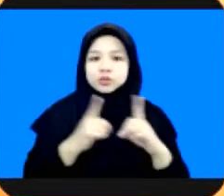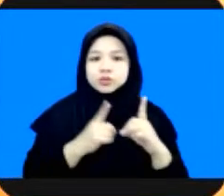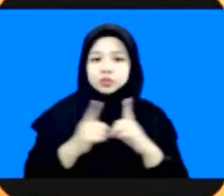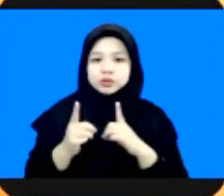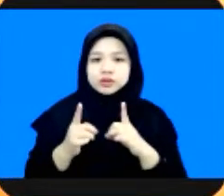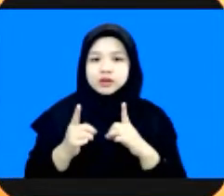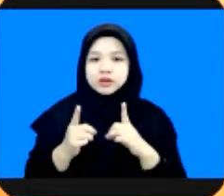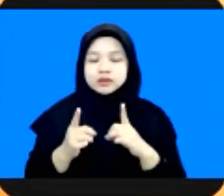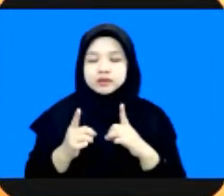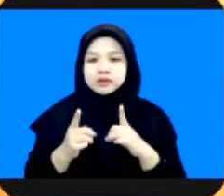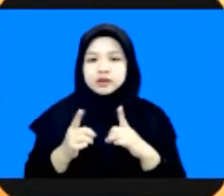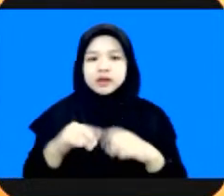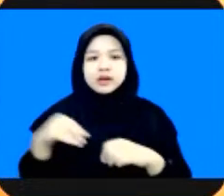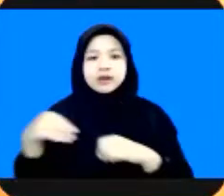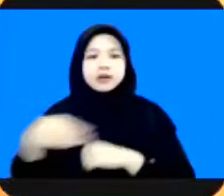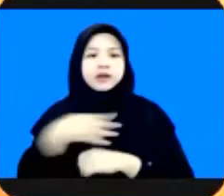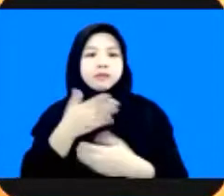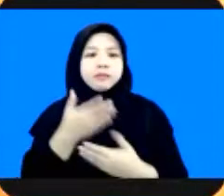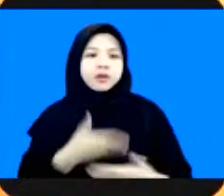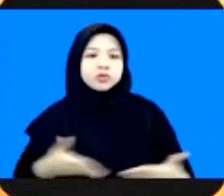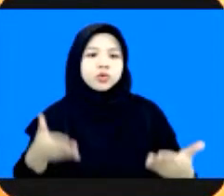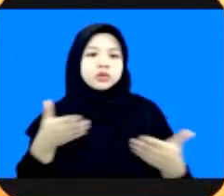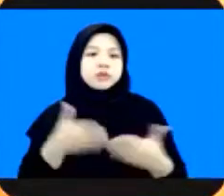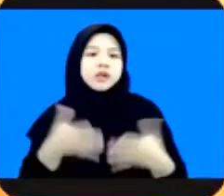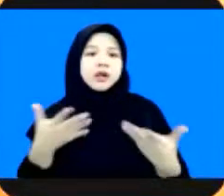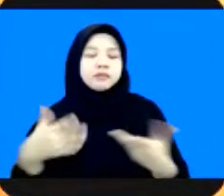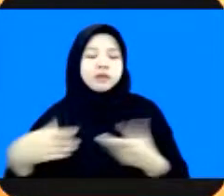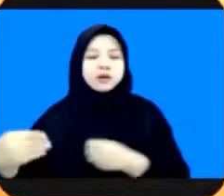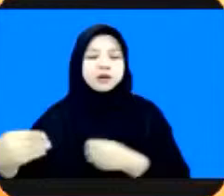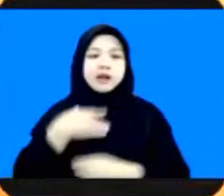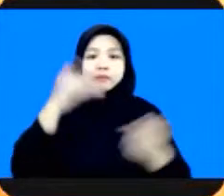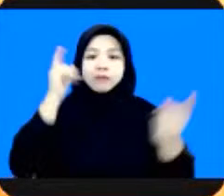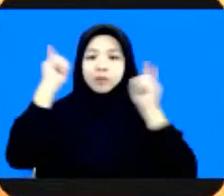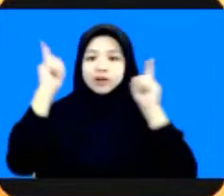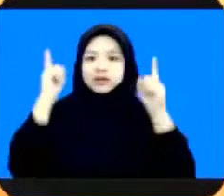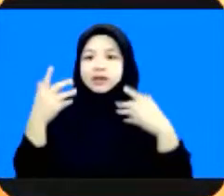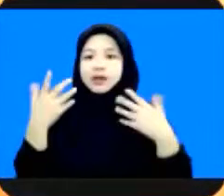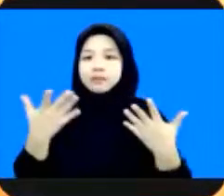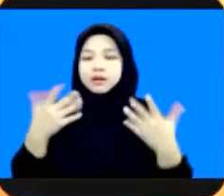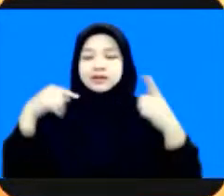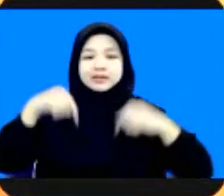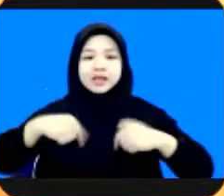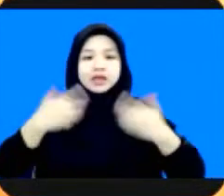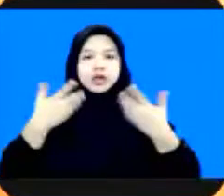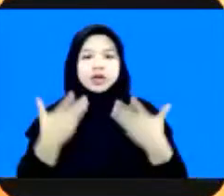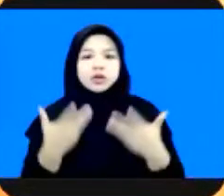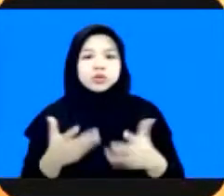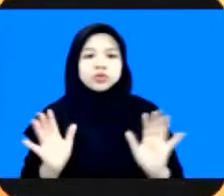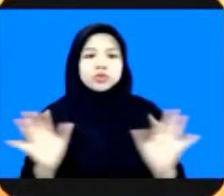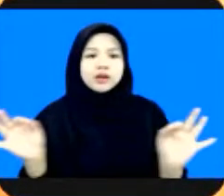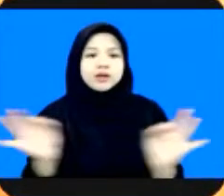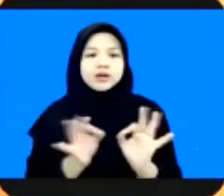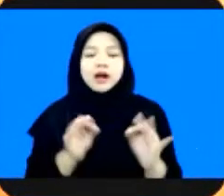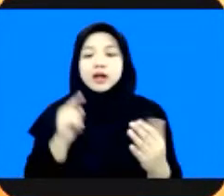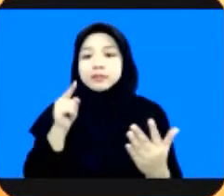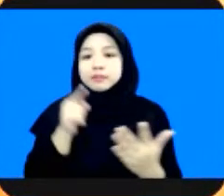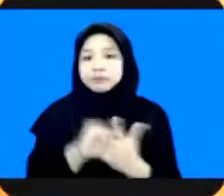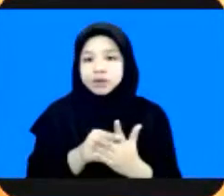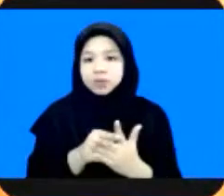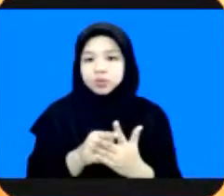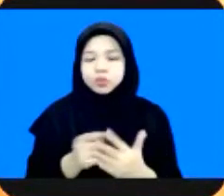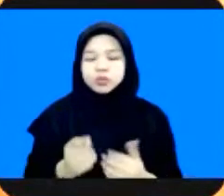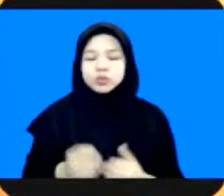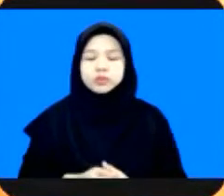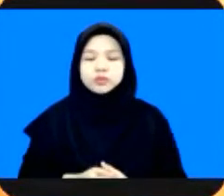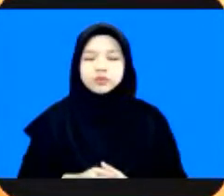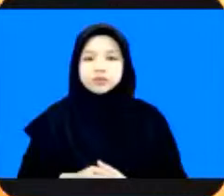impact, in particular to political elections. Is there any particular learning experience that we need to